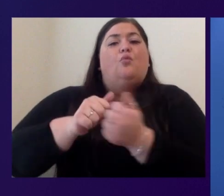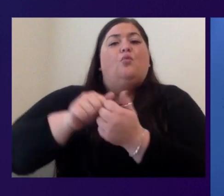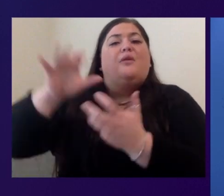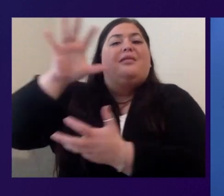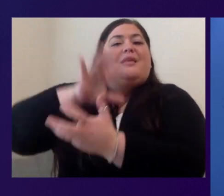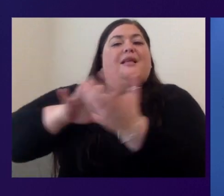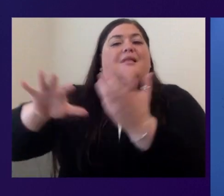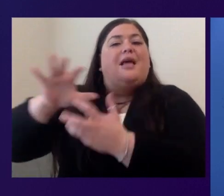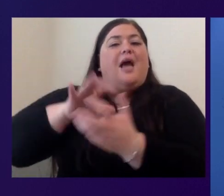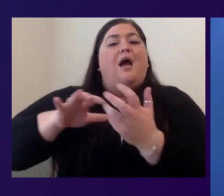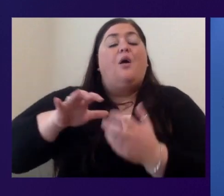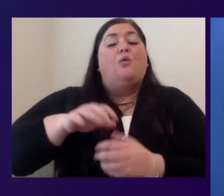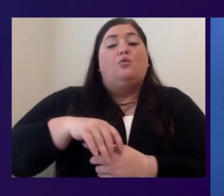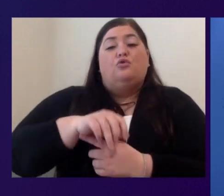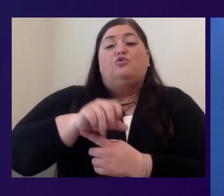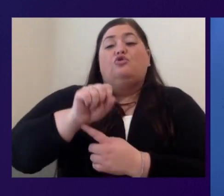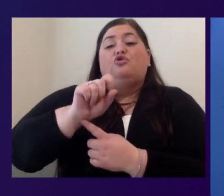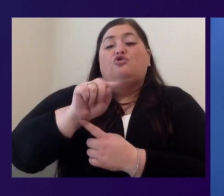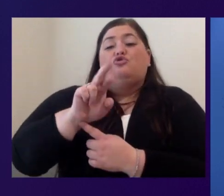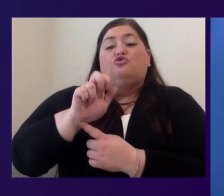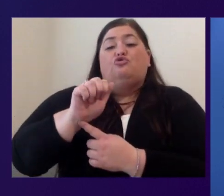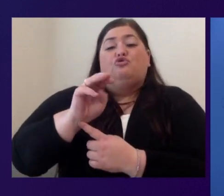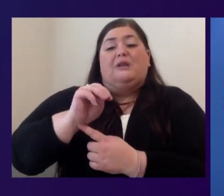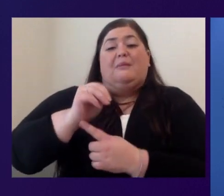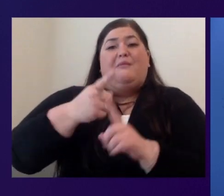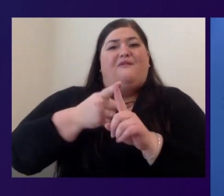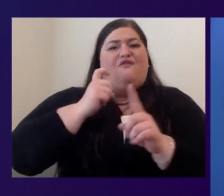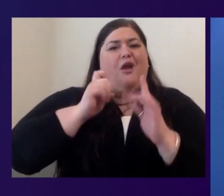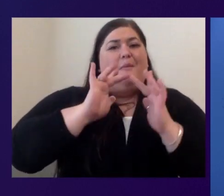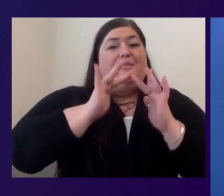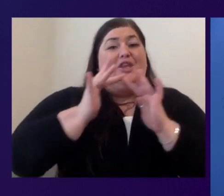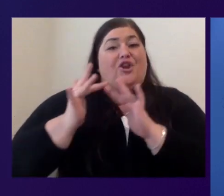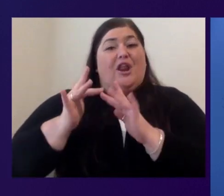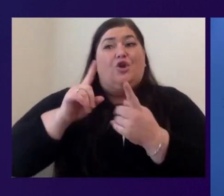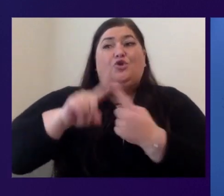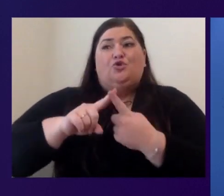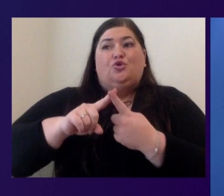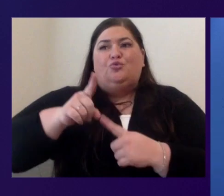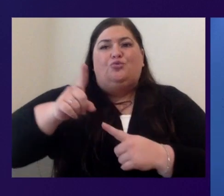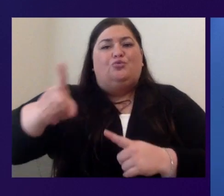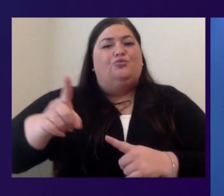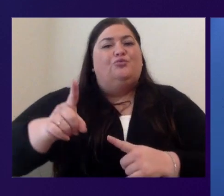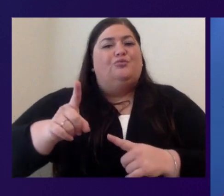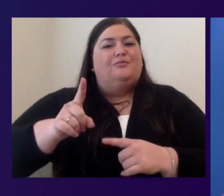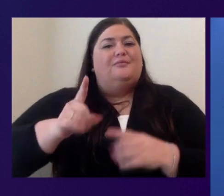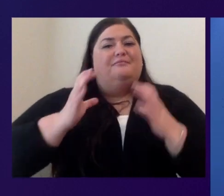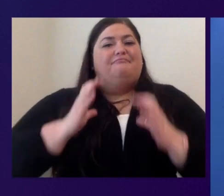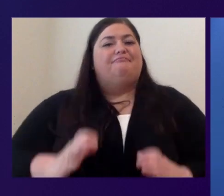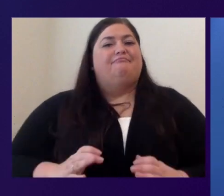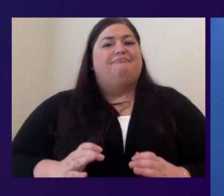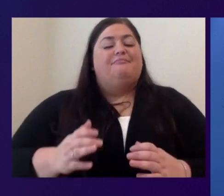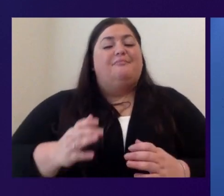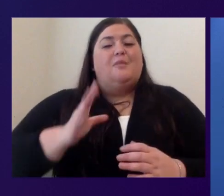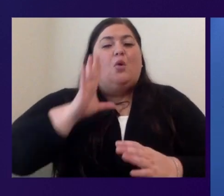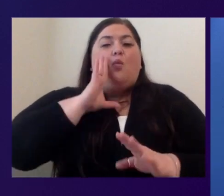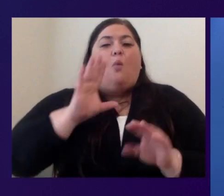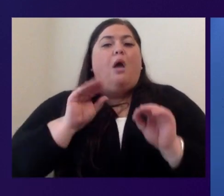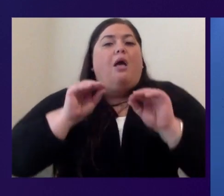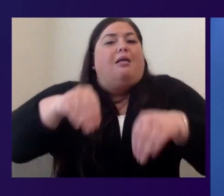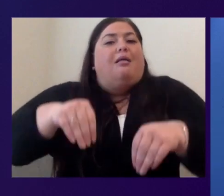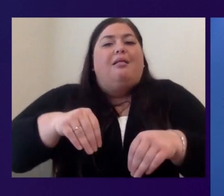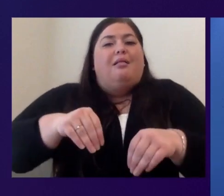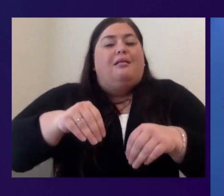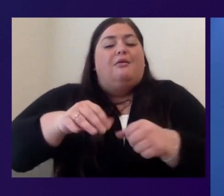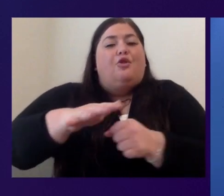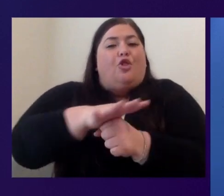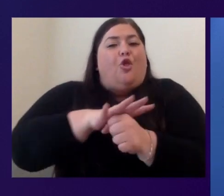will be streamed over the internet to your end user. And your end user can interact with the application as if it's installed locally. So we